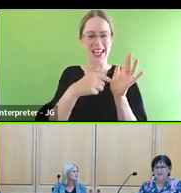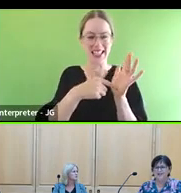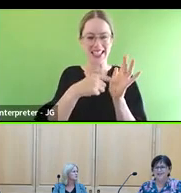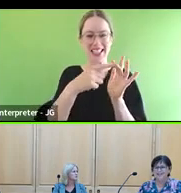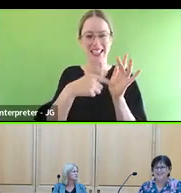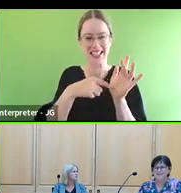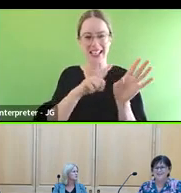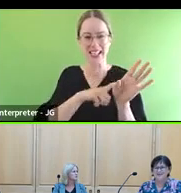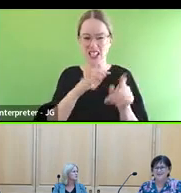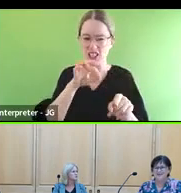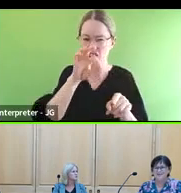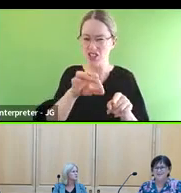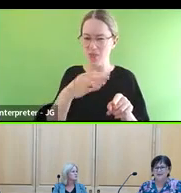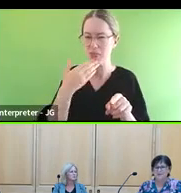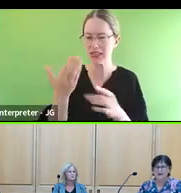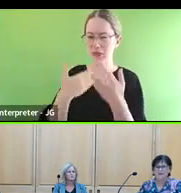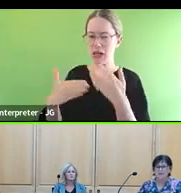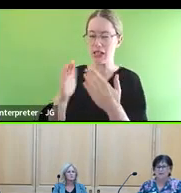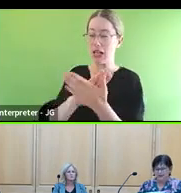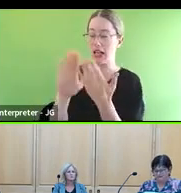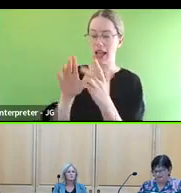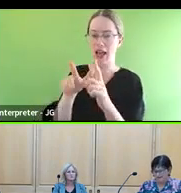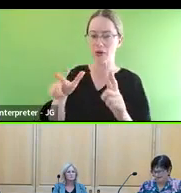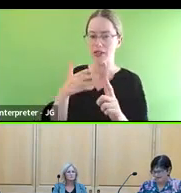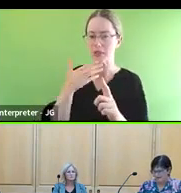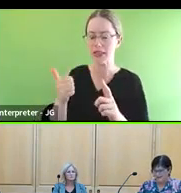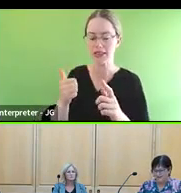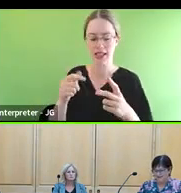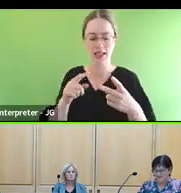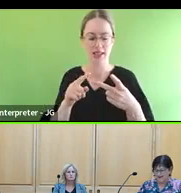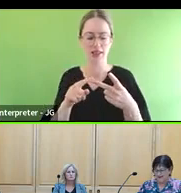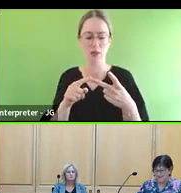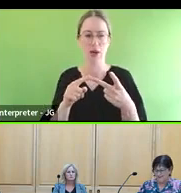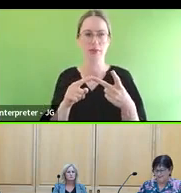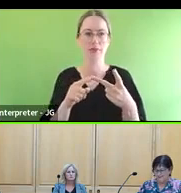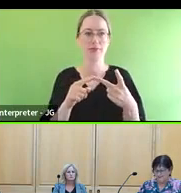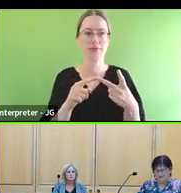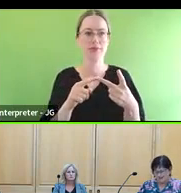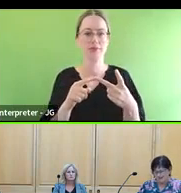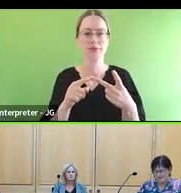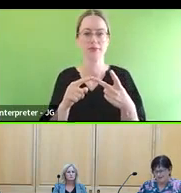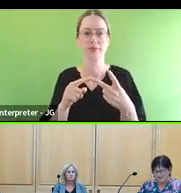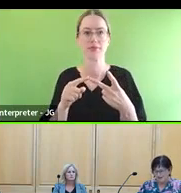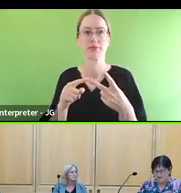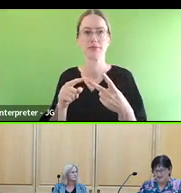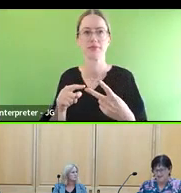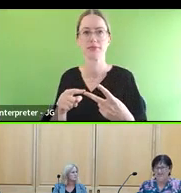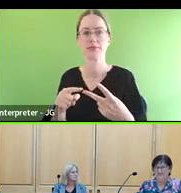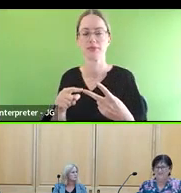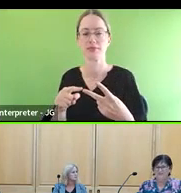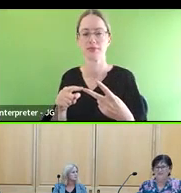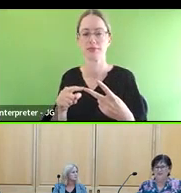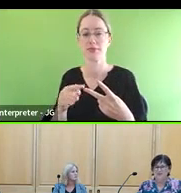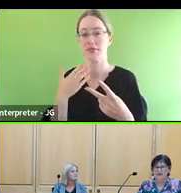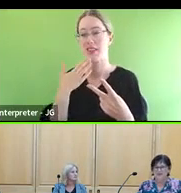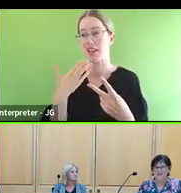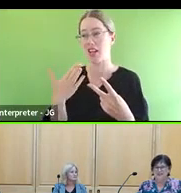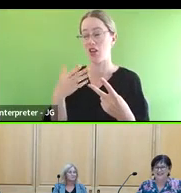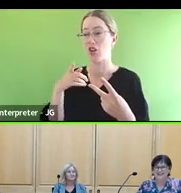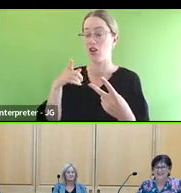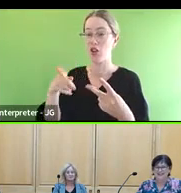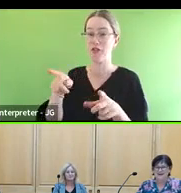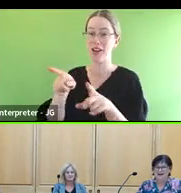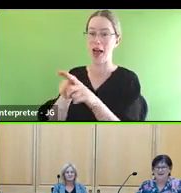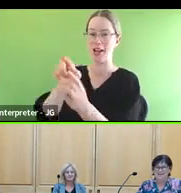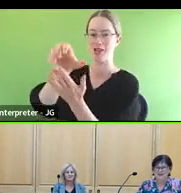you're saying in layman's terms? That would be helpful. And the other thing is, thank you so much for, you've pretty much